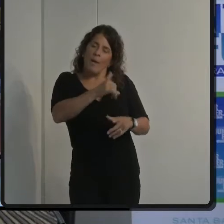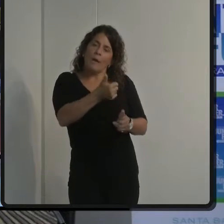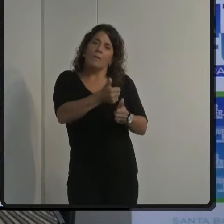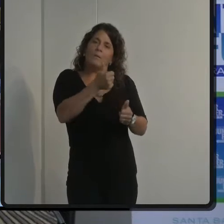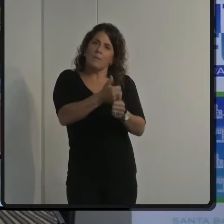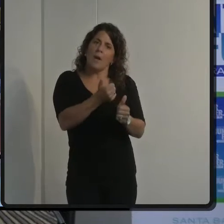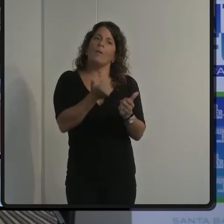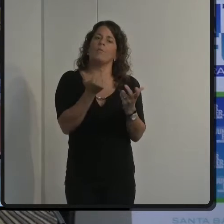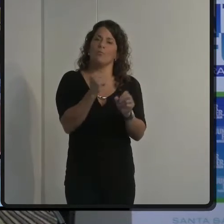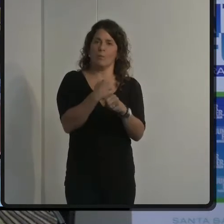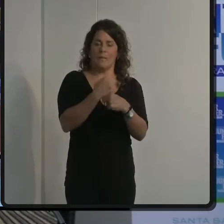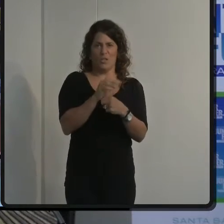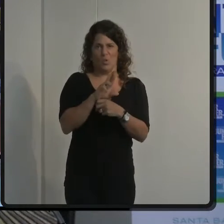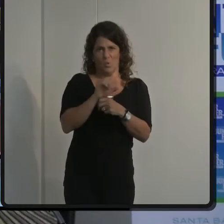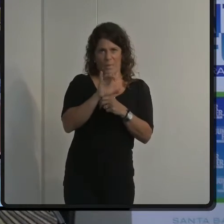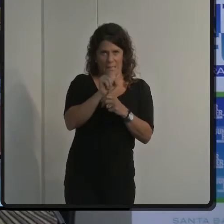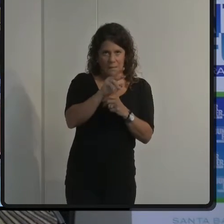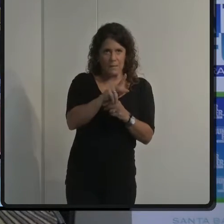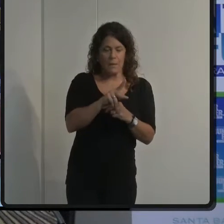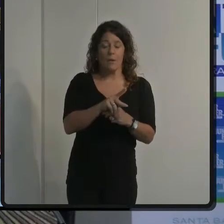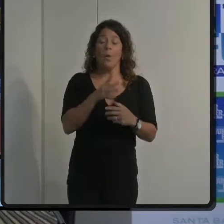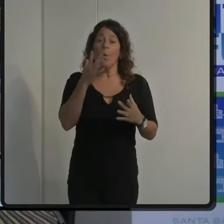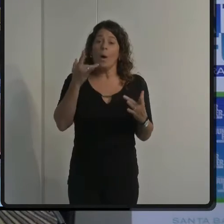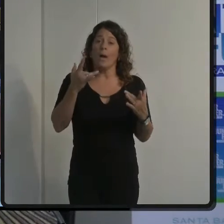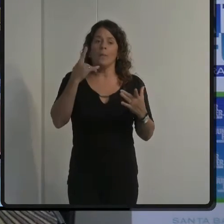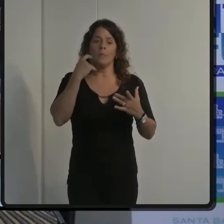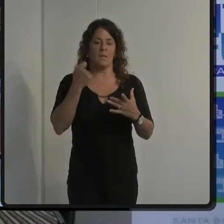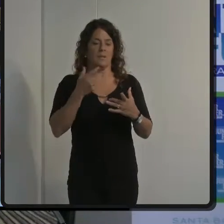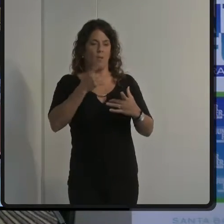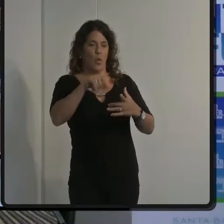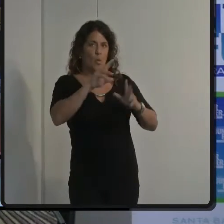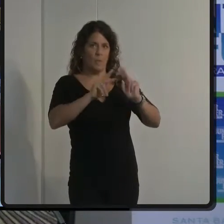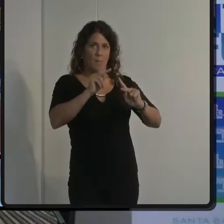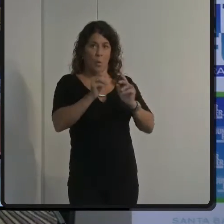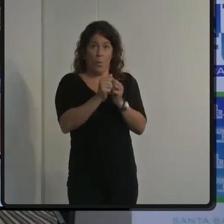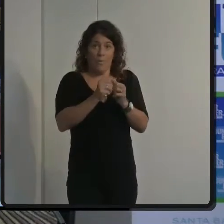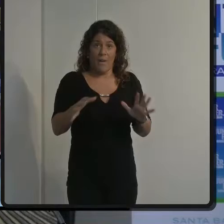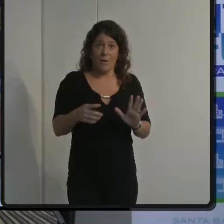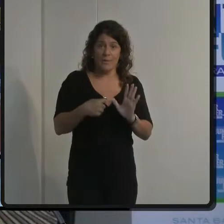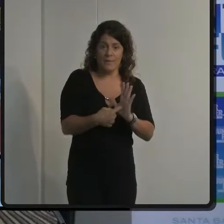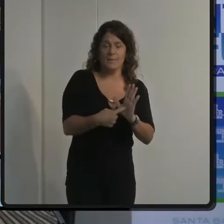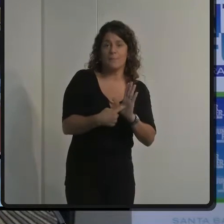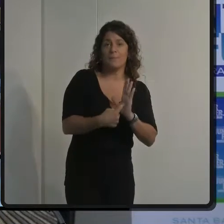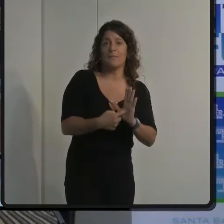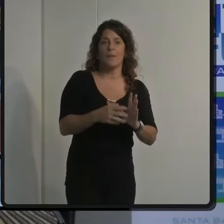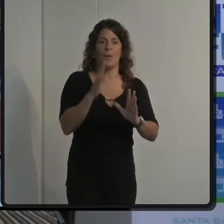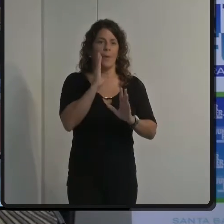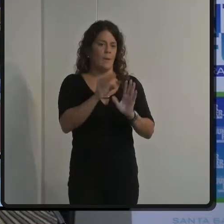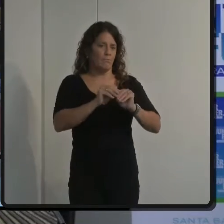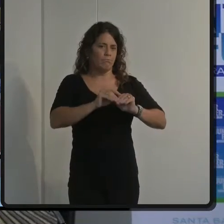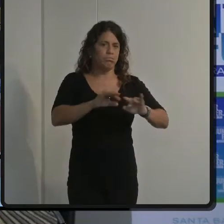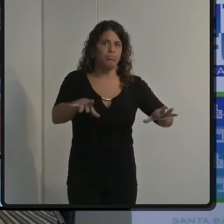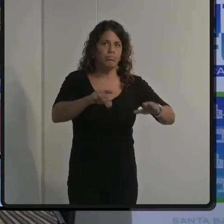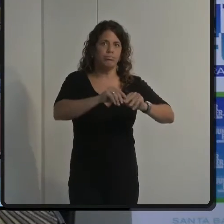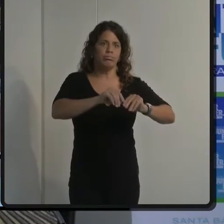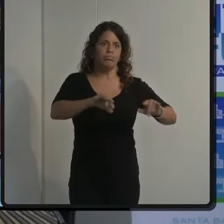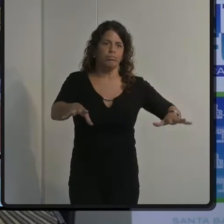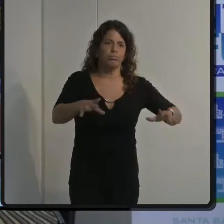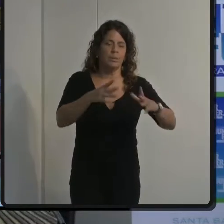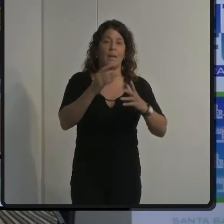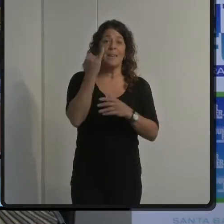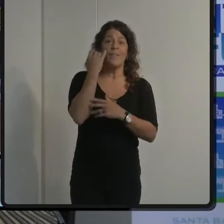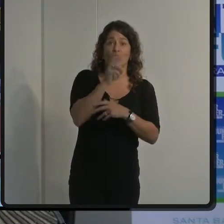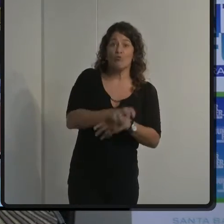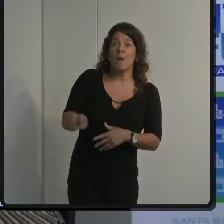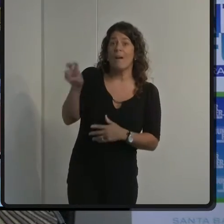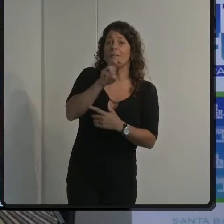risk because asymptomatic carriers may spread the virus widely when traveling or mingling with others and not